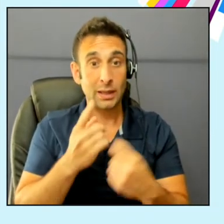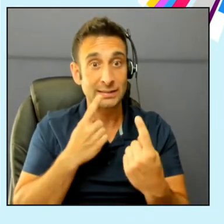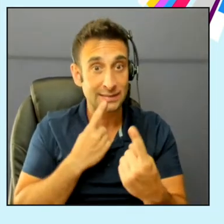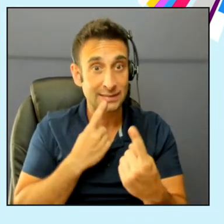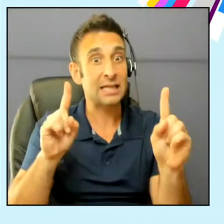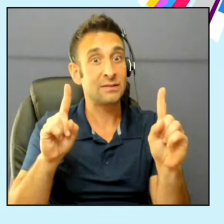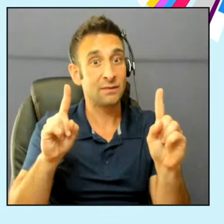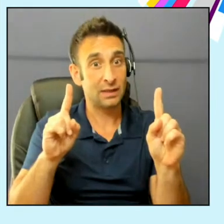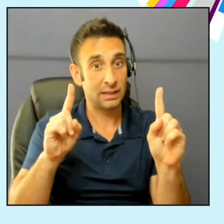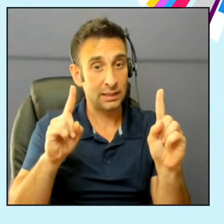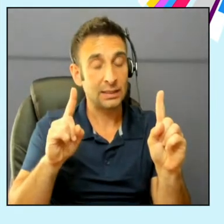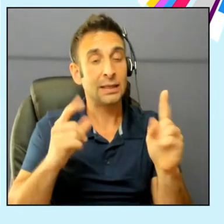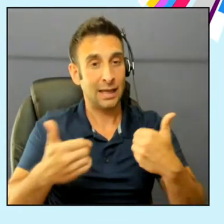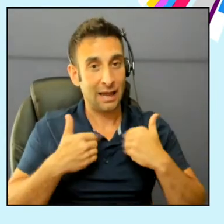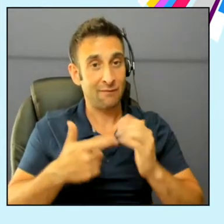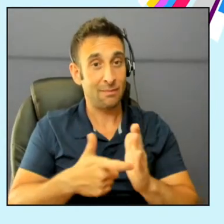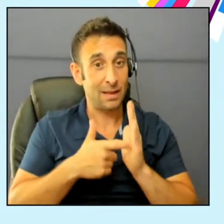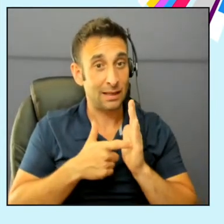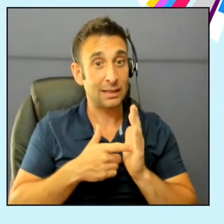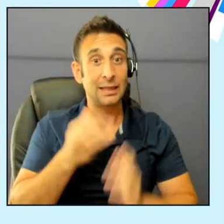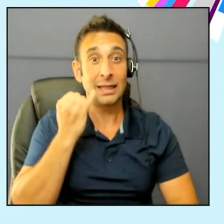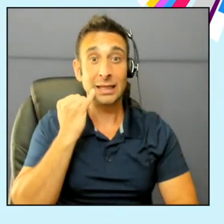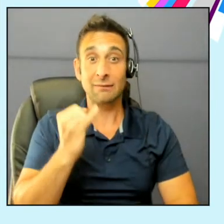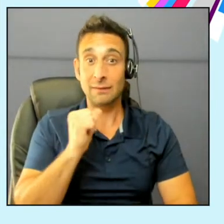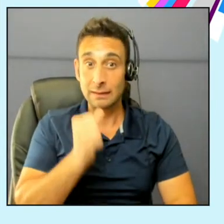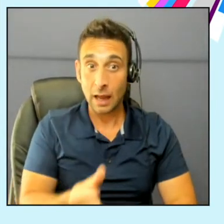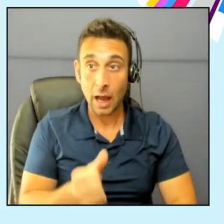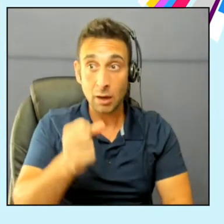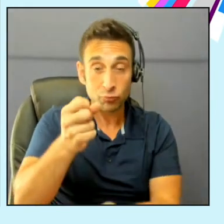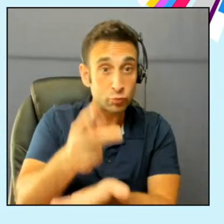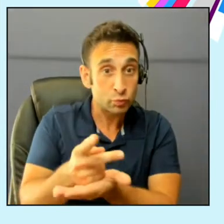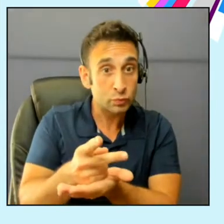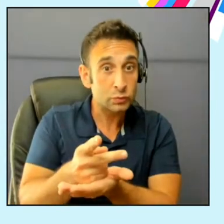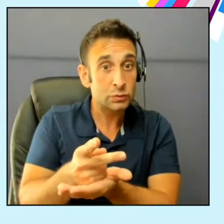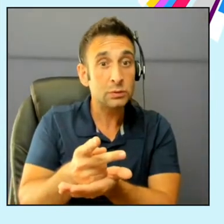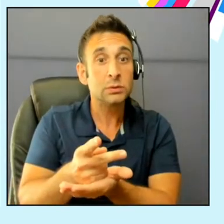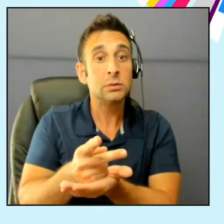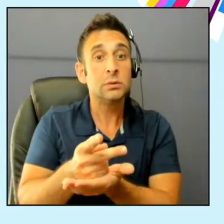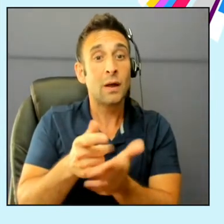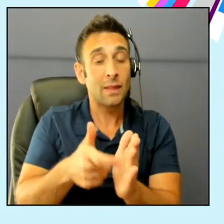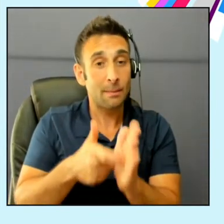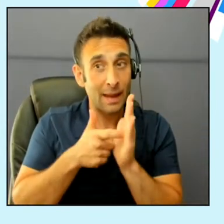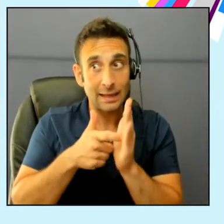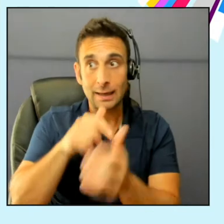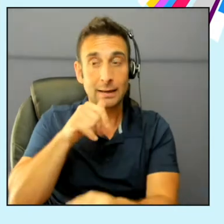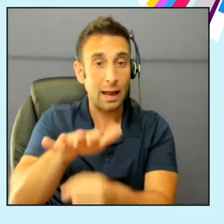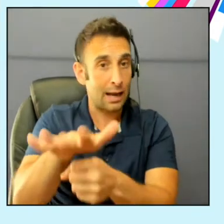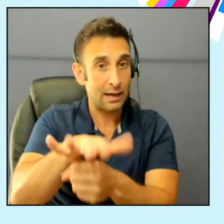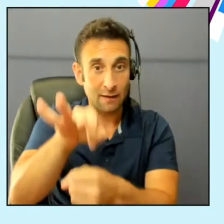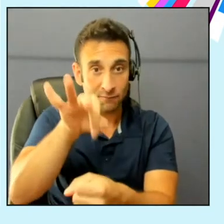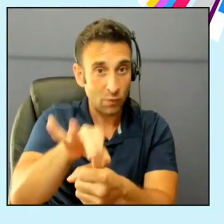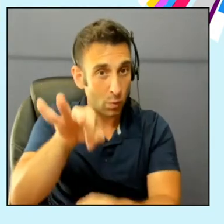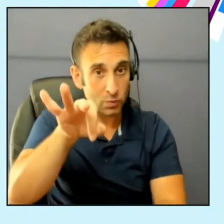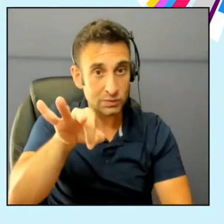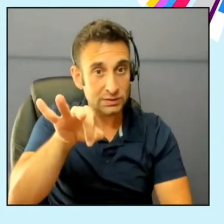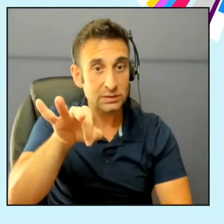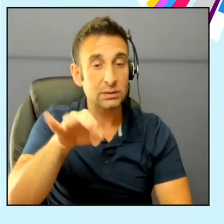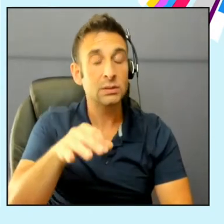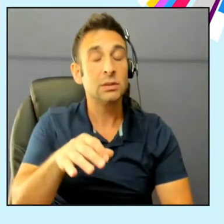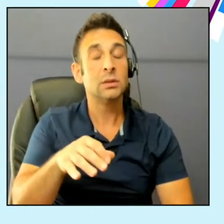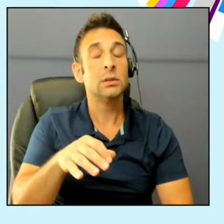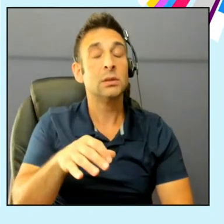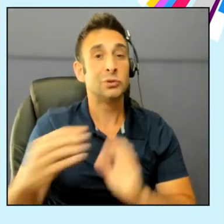this, this will push back the LGBTI. If we don't secure this mandate or the votes that need to ensure to get enough votes